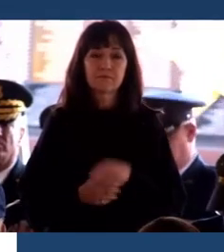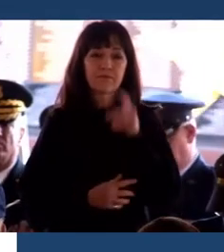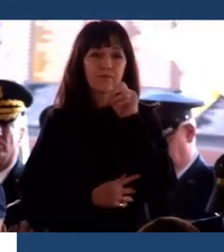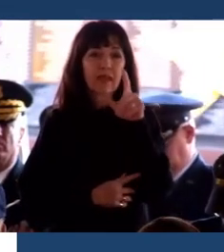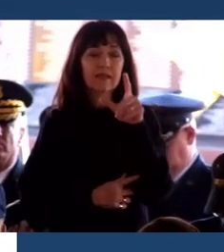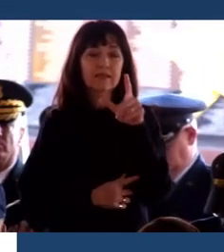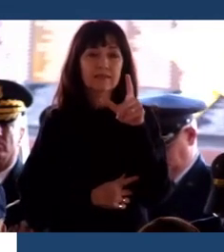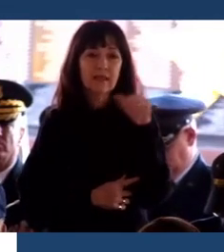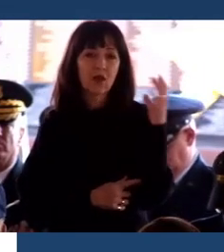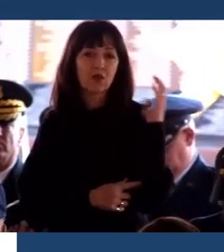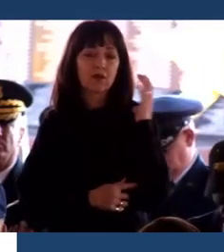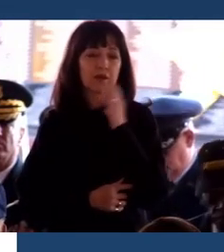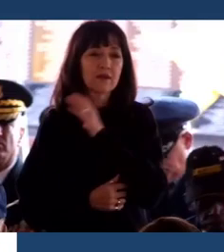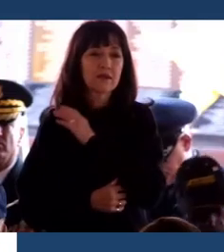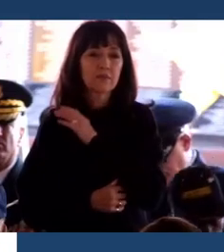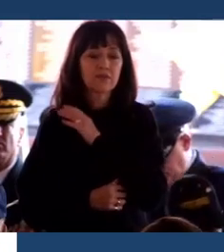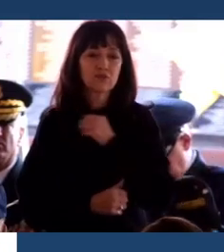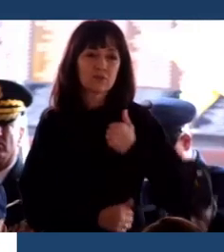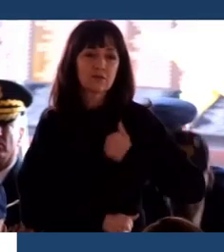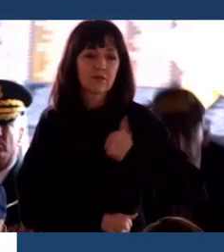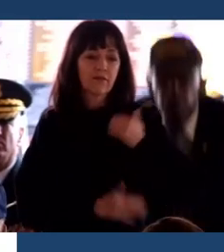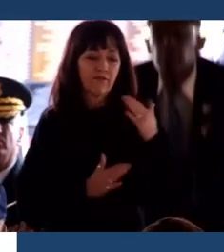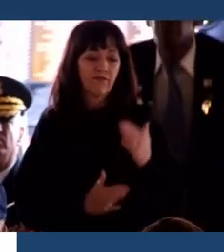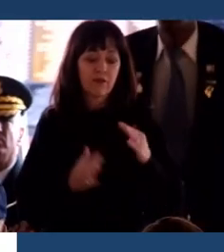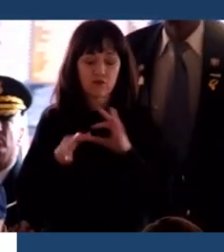Delaware Commission of Veterans Affairs.